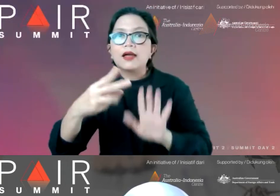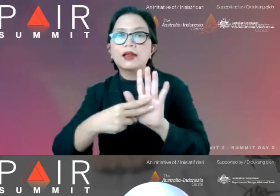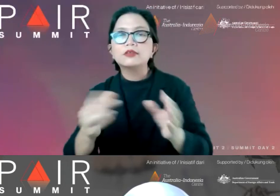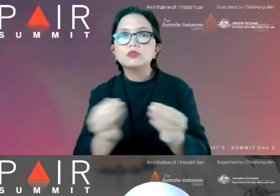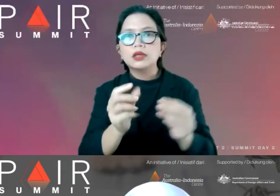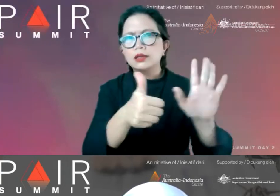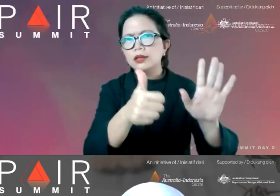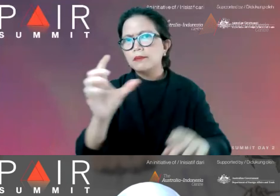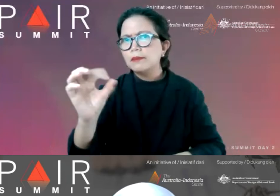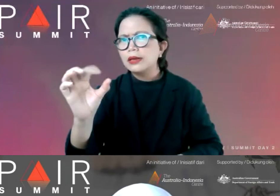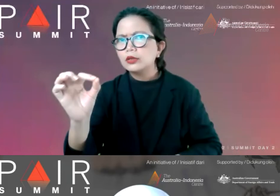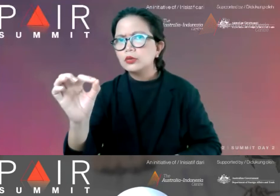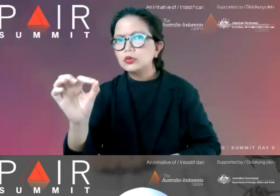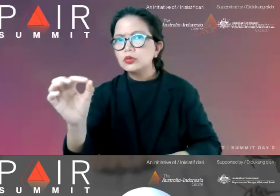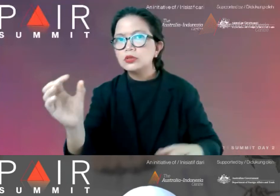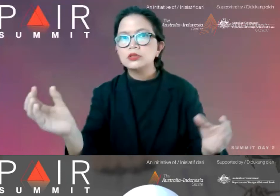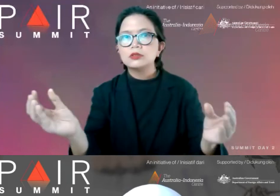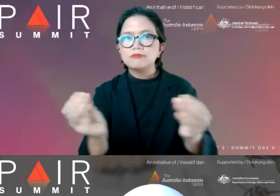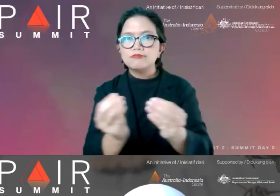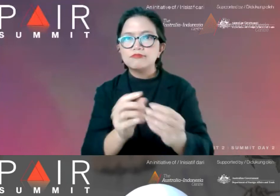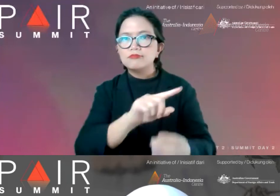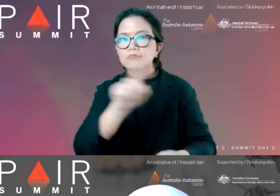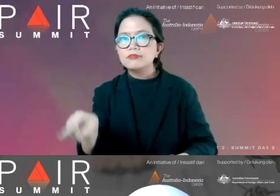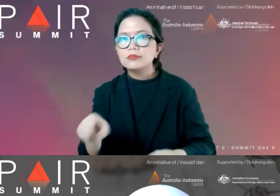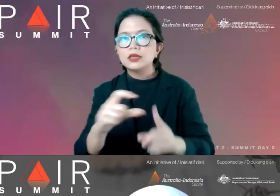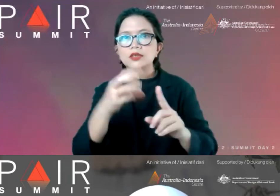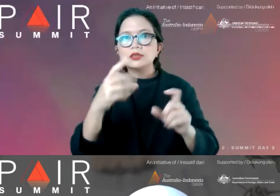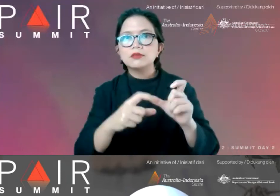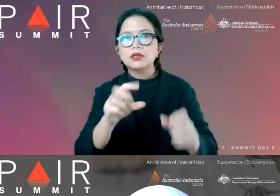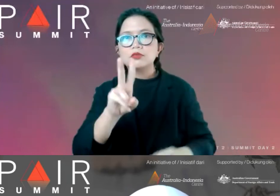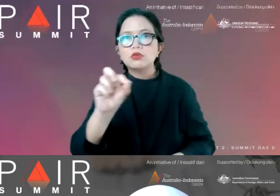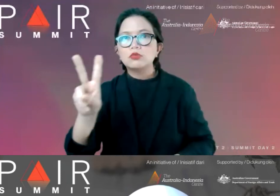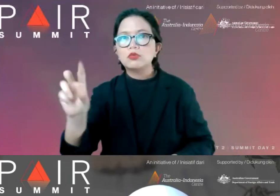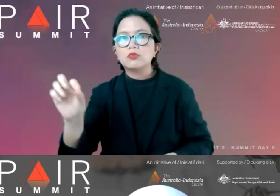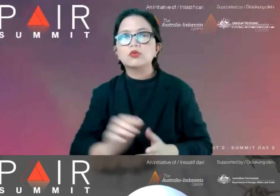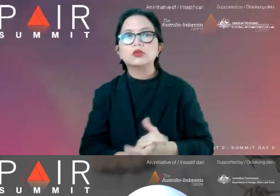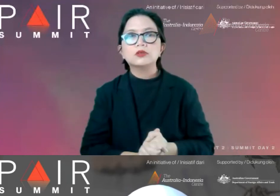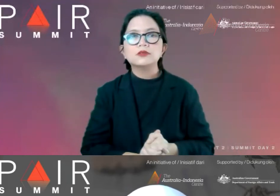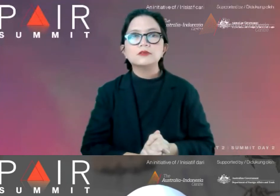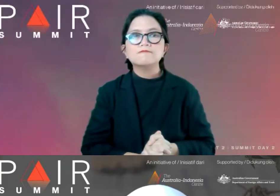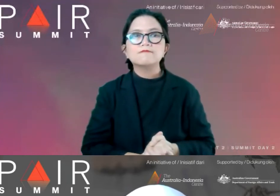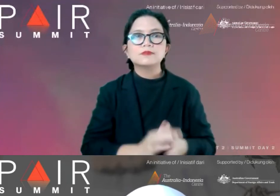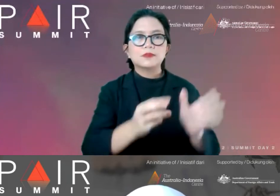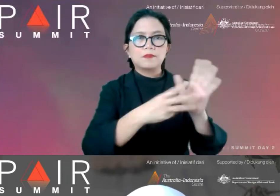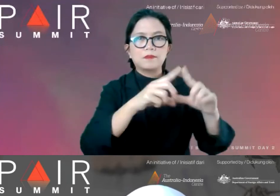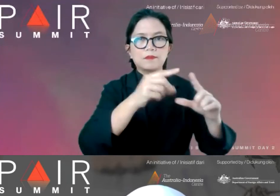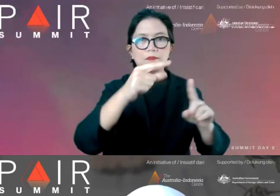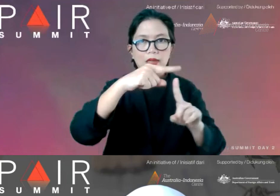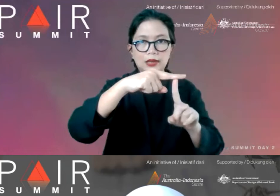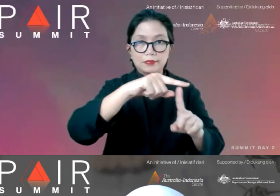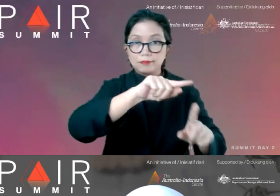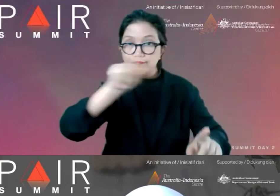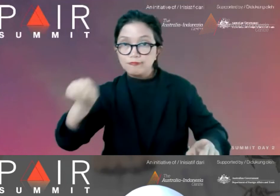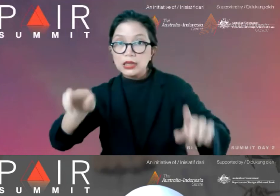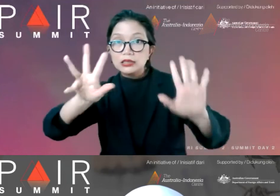December 2020, okay, between March 20 and December 20, around 9 months. But from December until